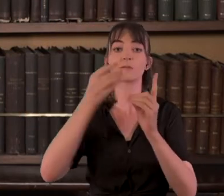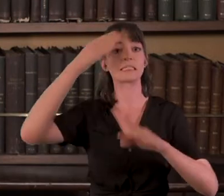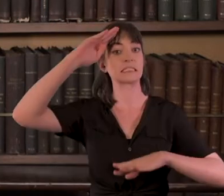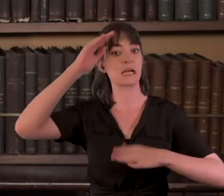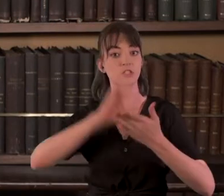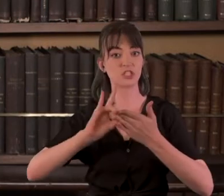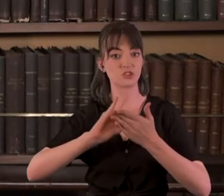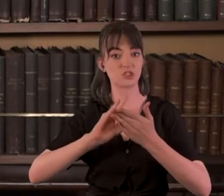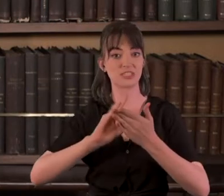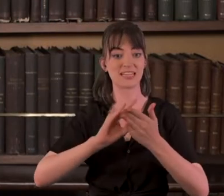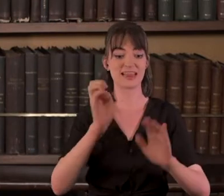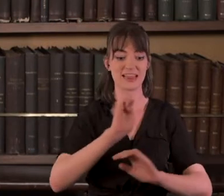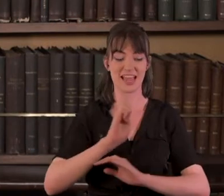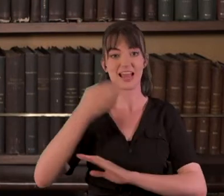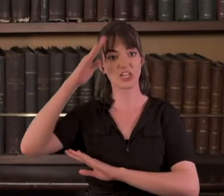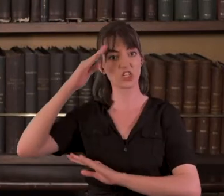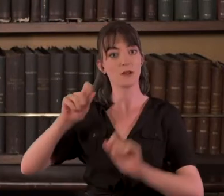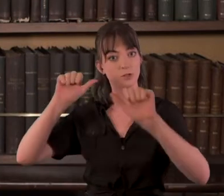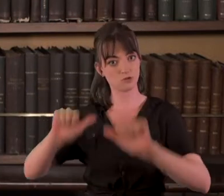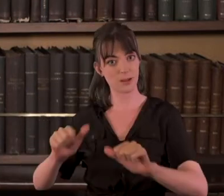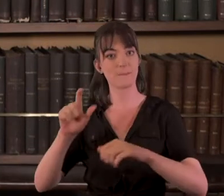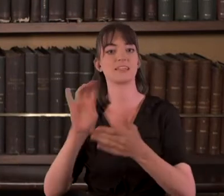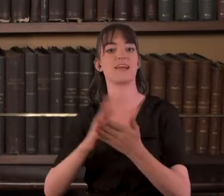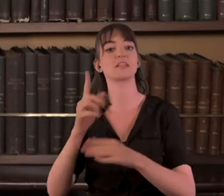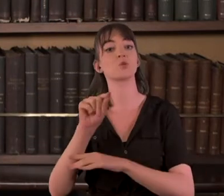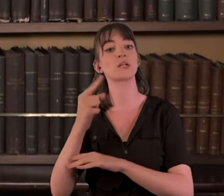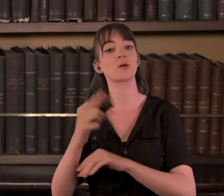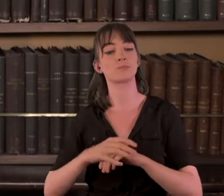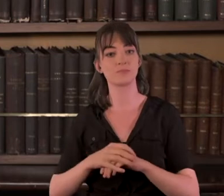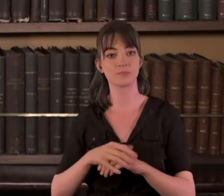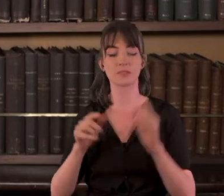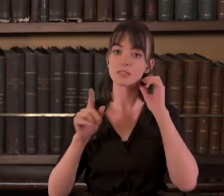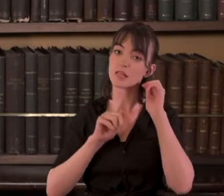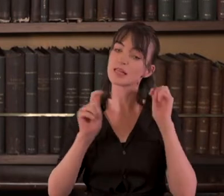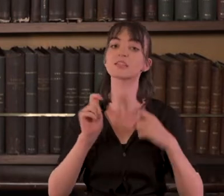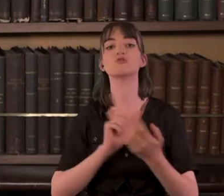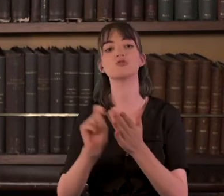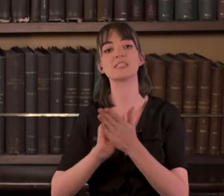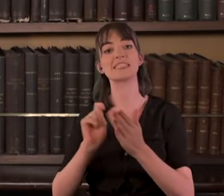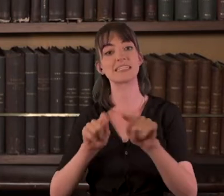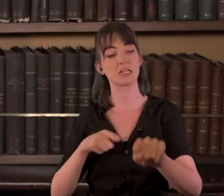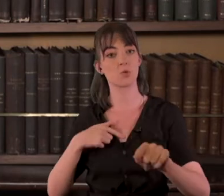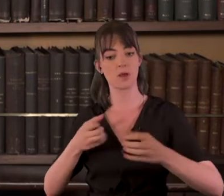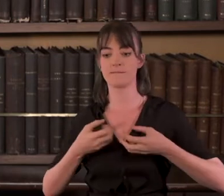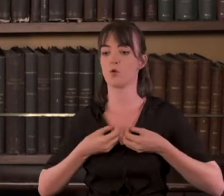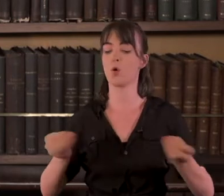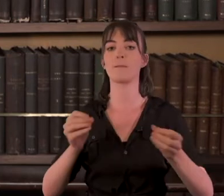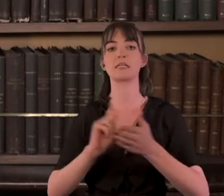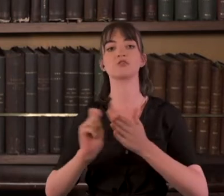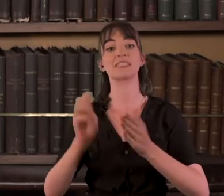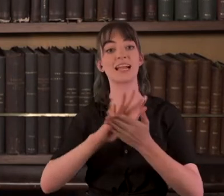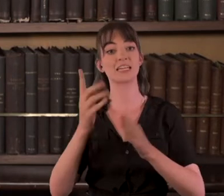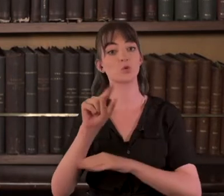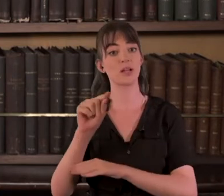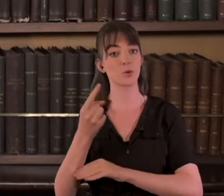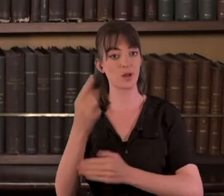Treaty of 1921. Using the treaty as a centrepiece, we opened our Treaty 1921